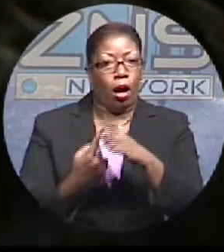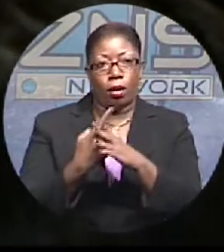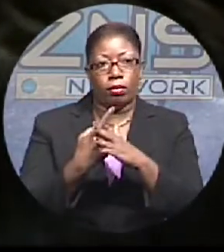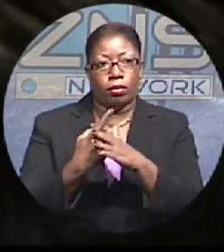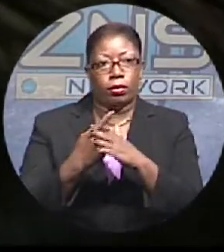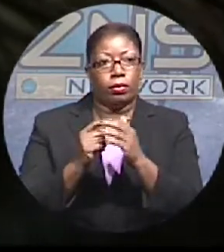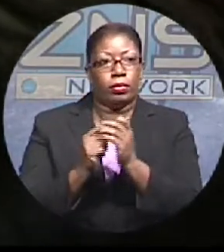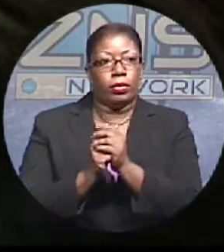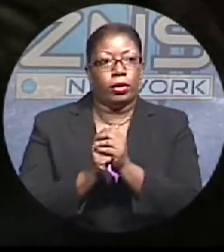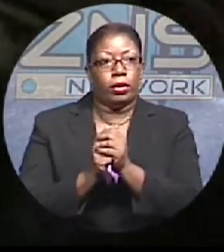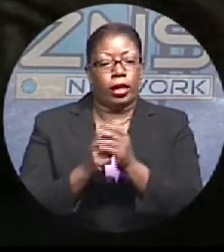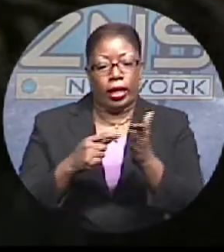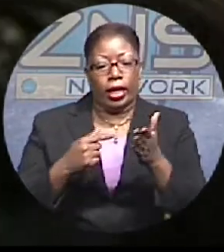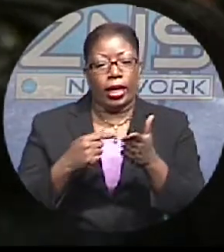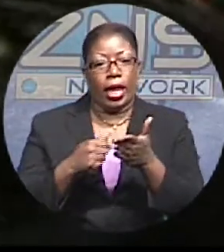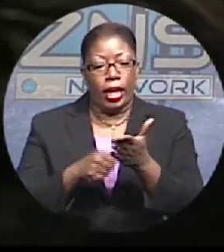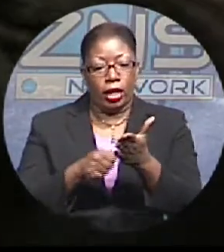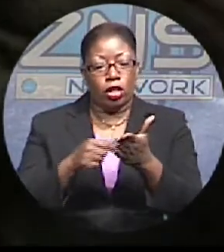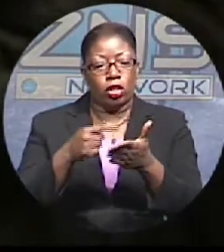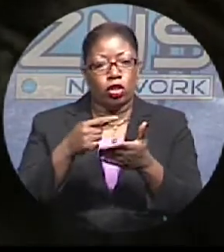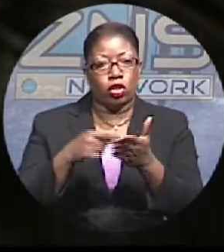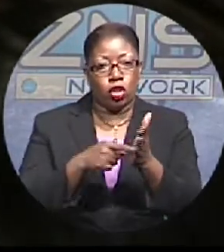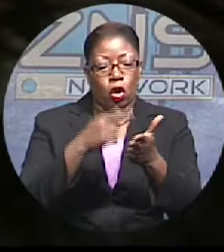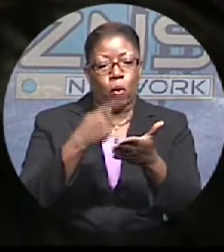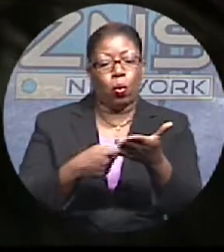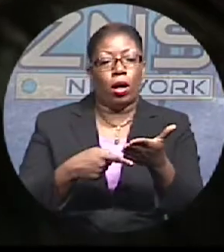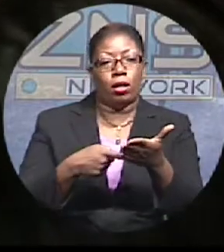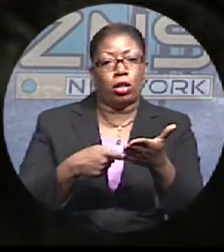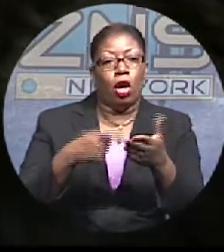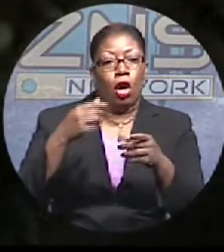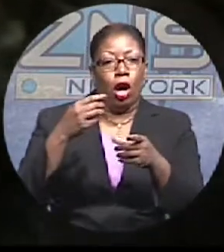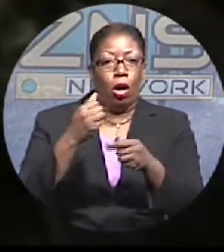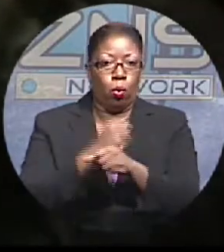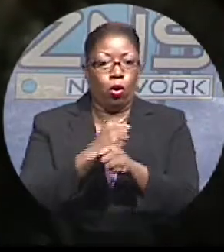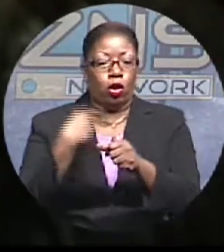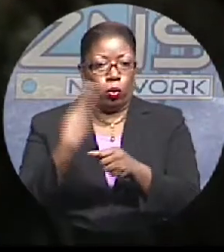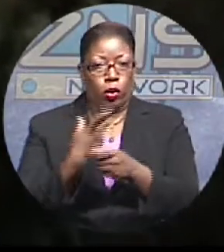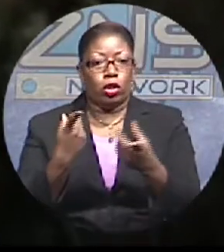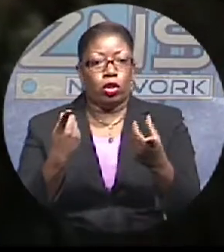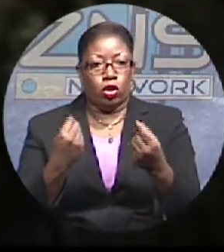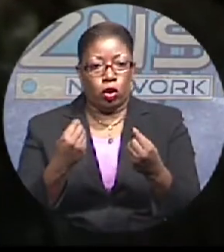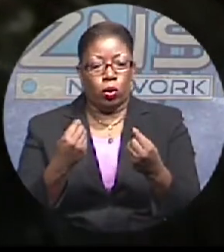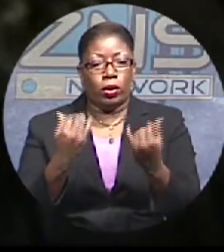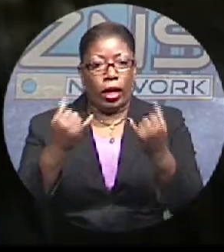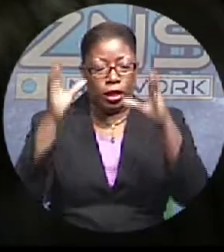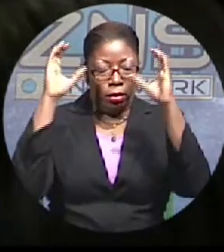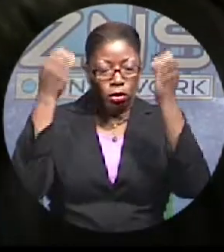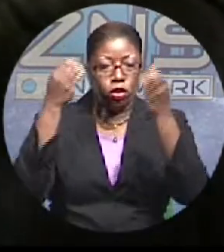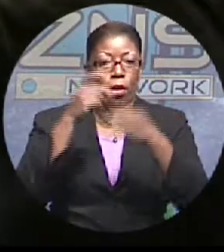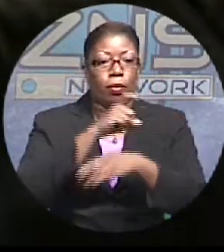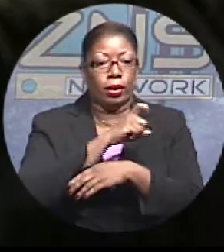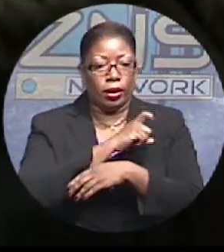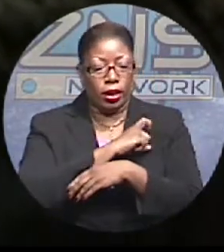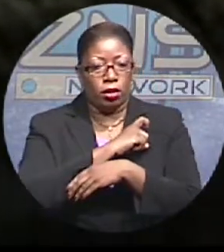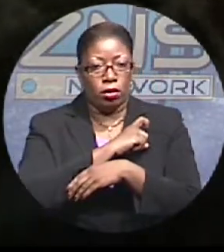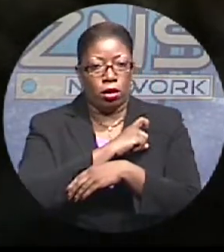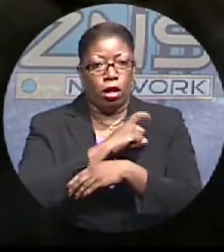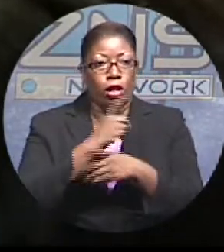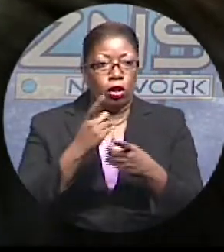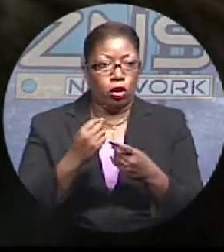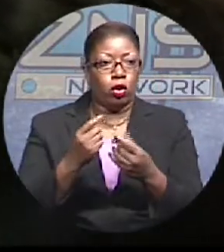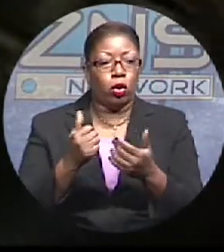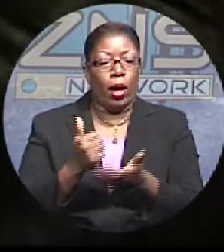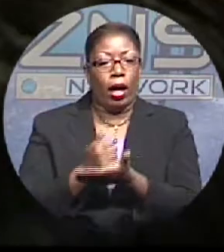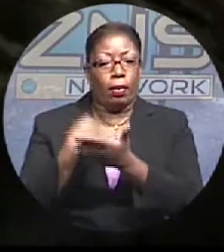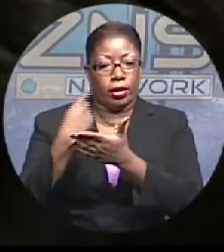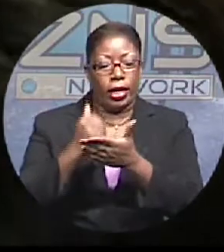predicated upon the work we do. And so what the Commissioner of Police and what the Minister has done now is in response, and I believe it's going to help us take us a long way in getting